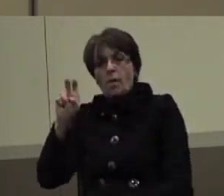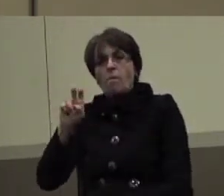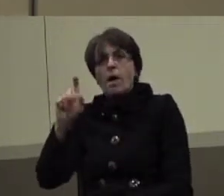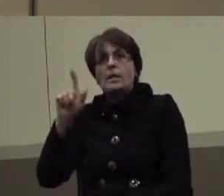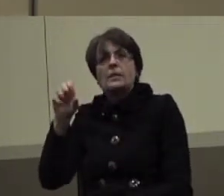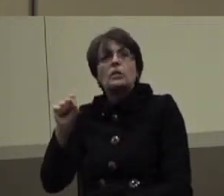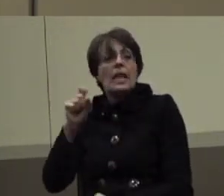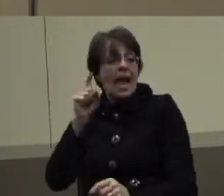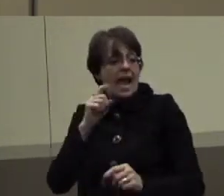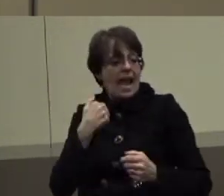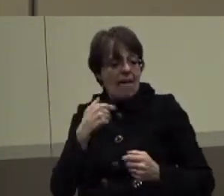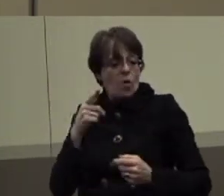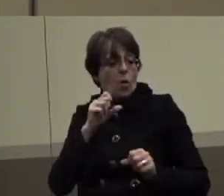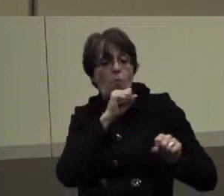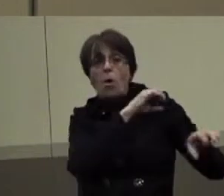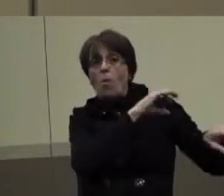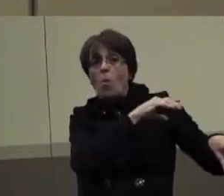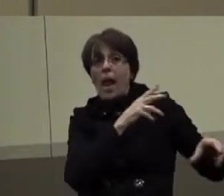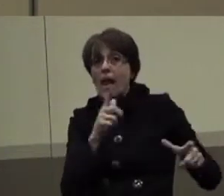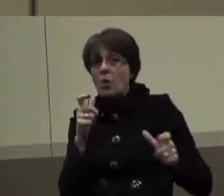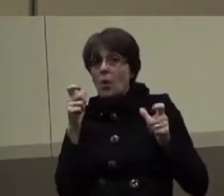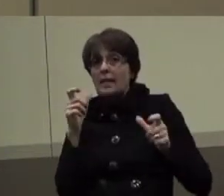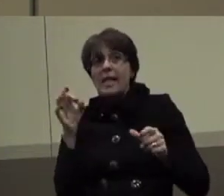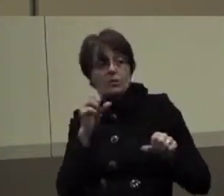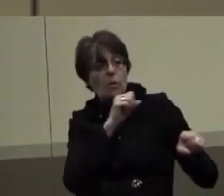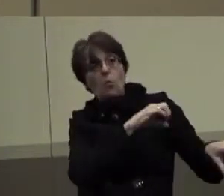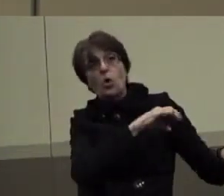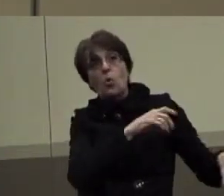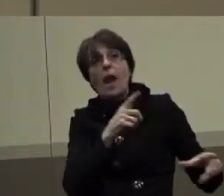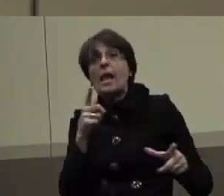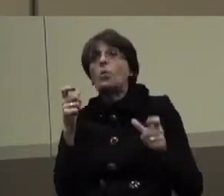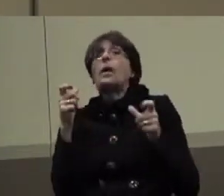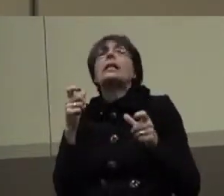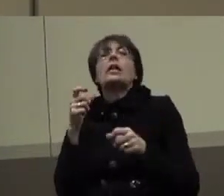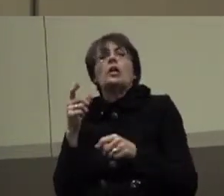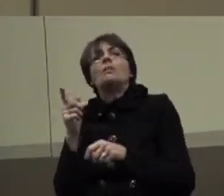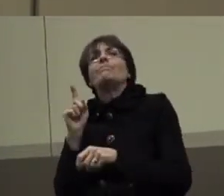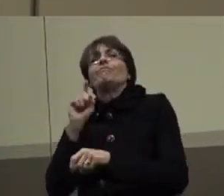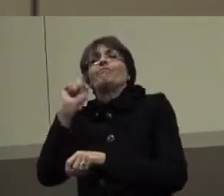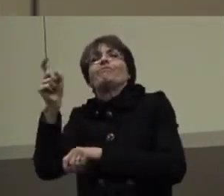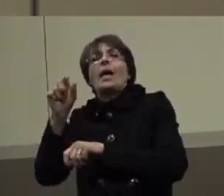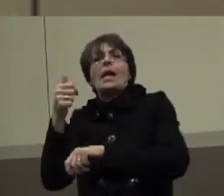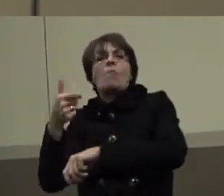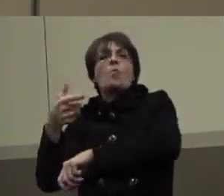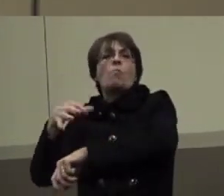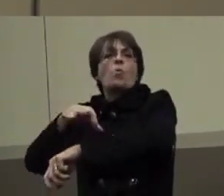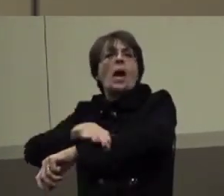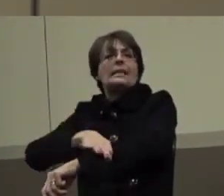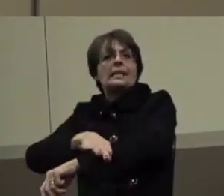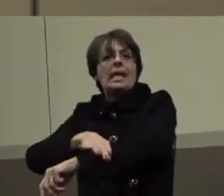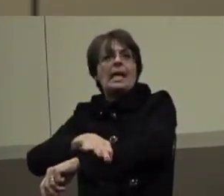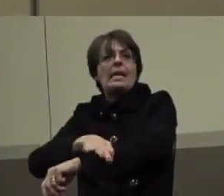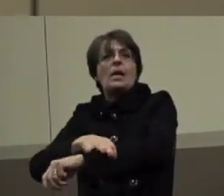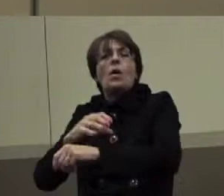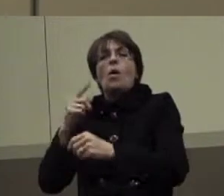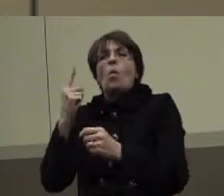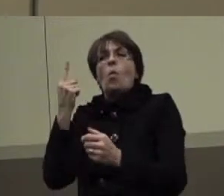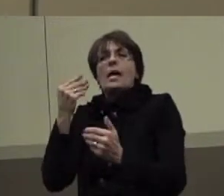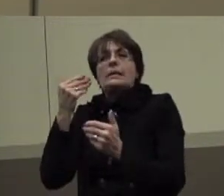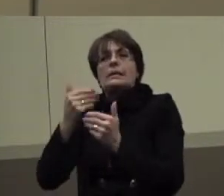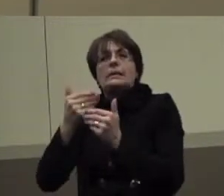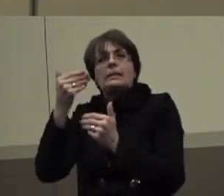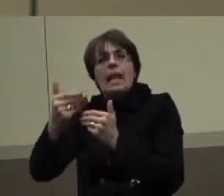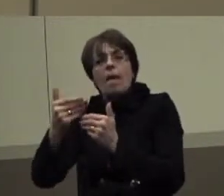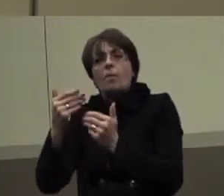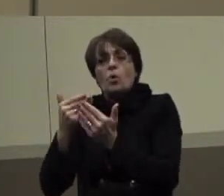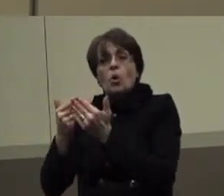put the puzzles away quickly, because if she put the puzzles away quickly, she got another bracelet, one step closer to her next break. I ran